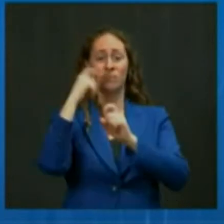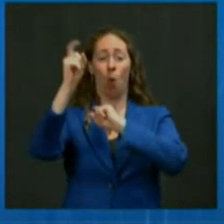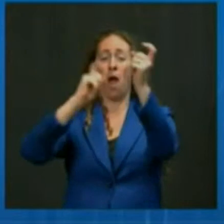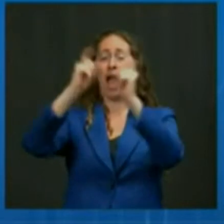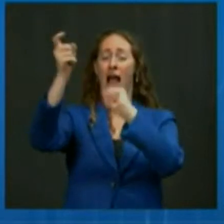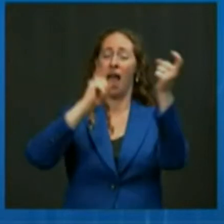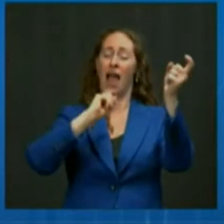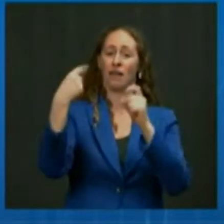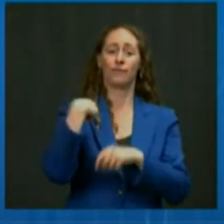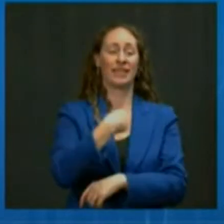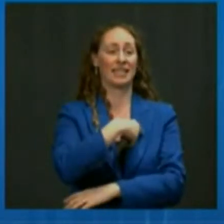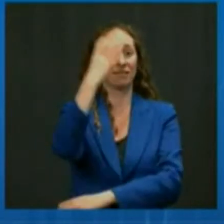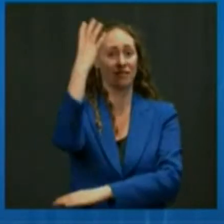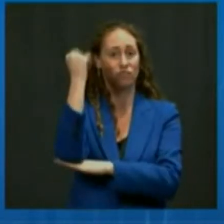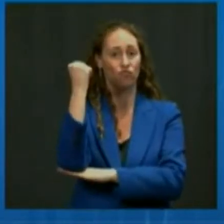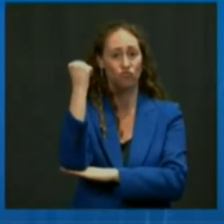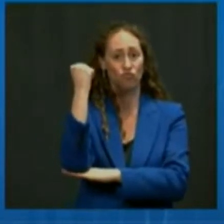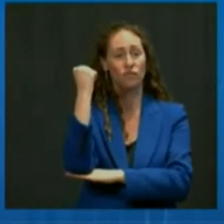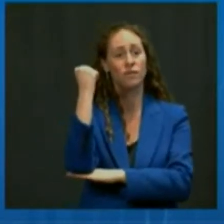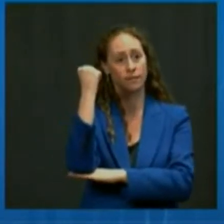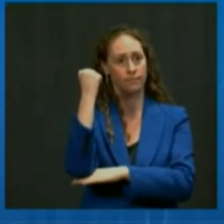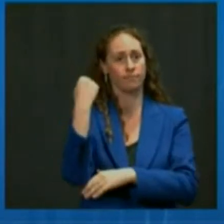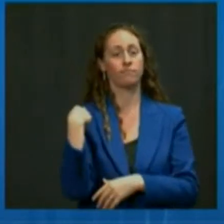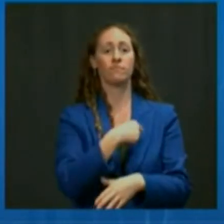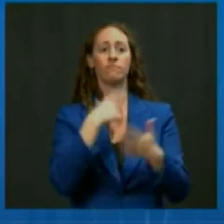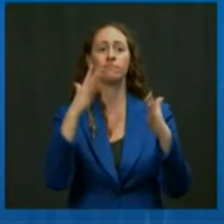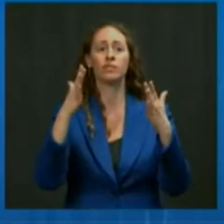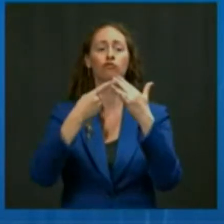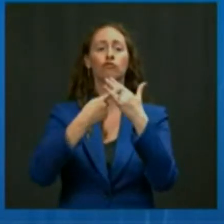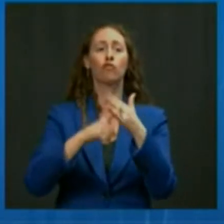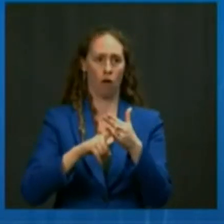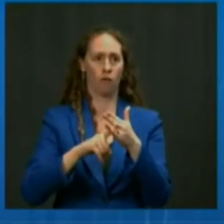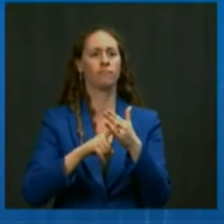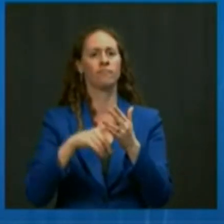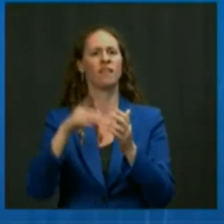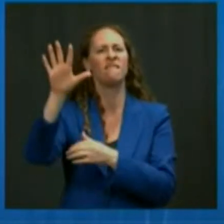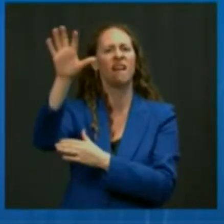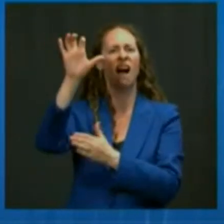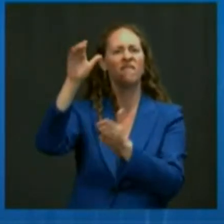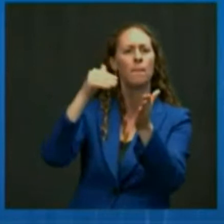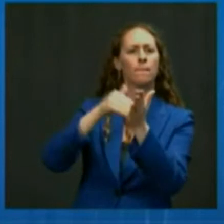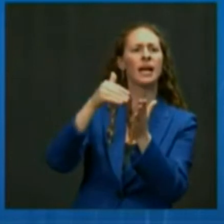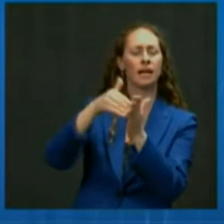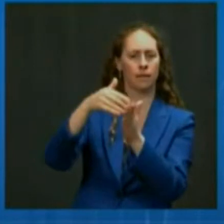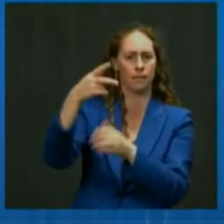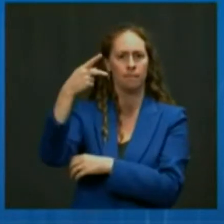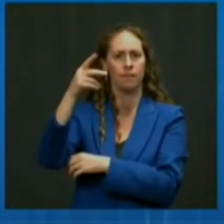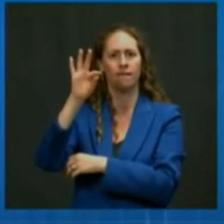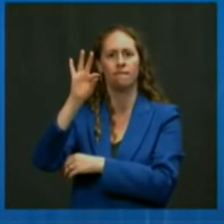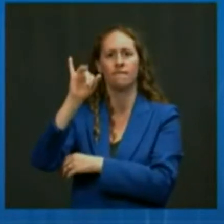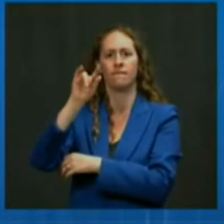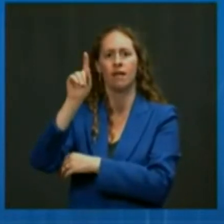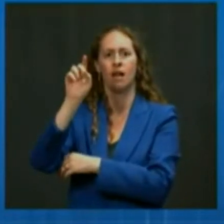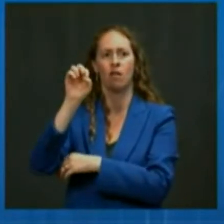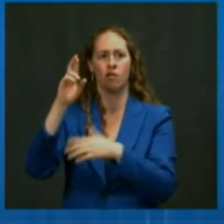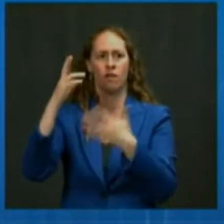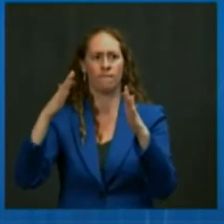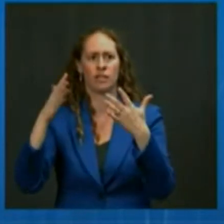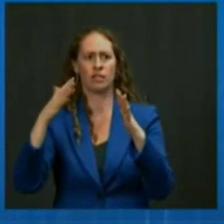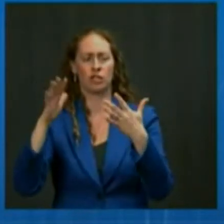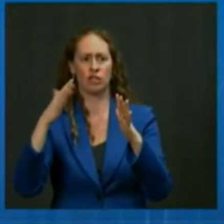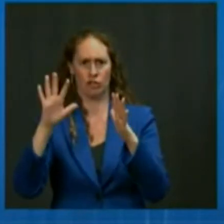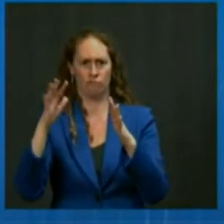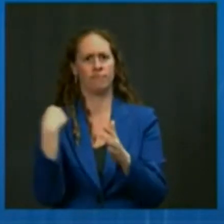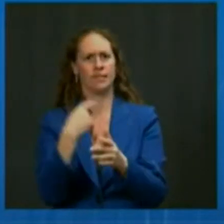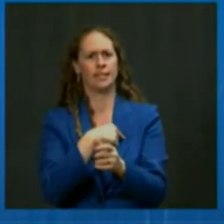just this week, we started shipping the 500 million Pfizer doses that the U.S. pledged to purchase and